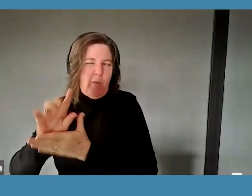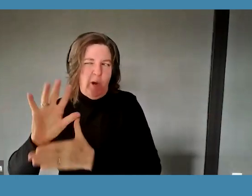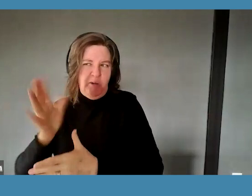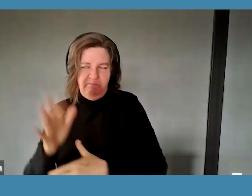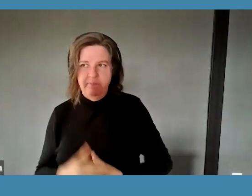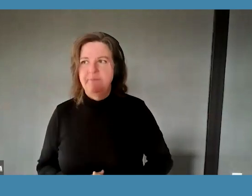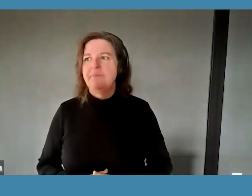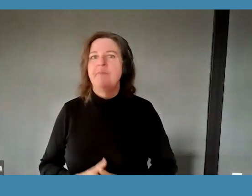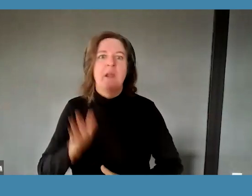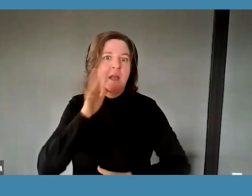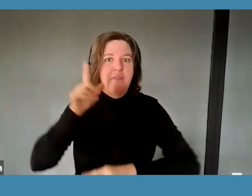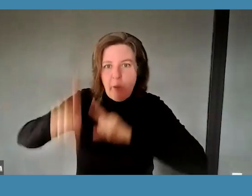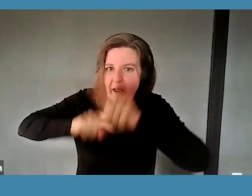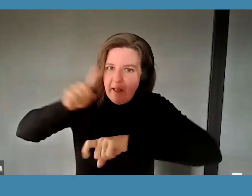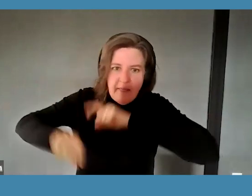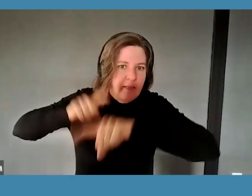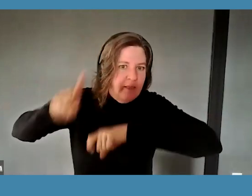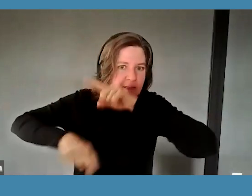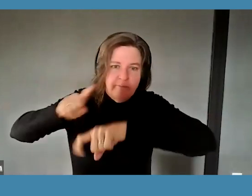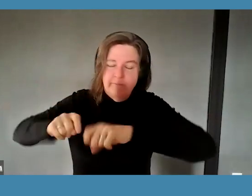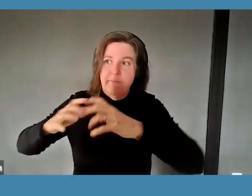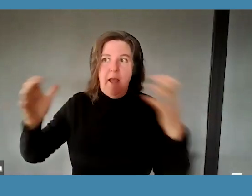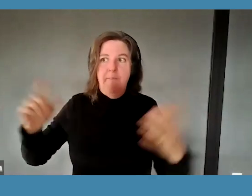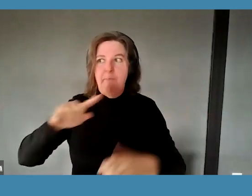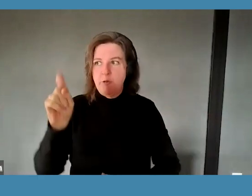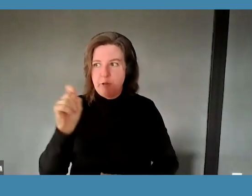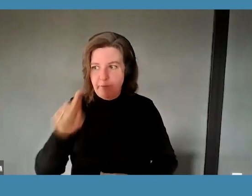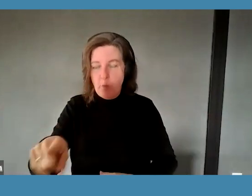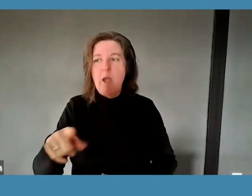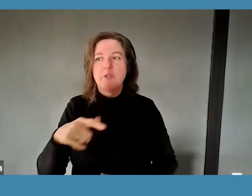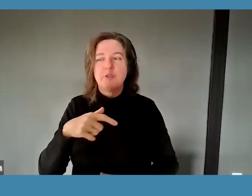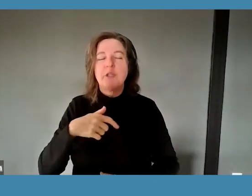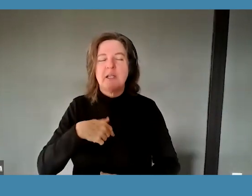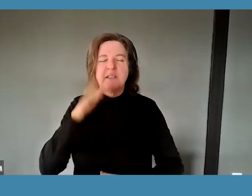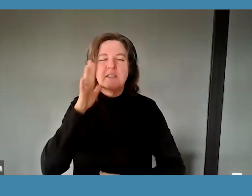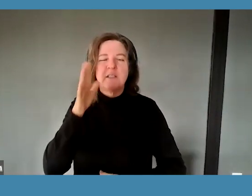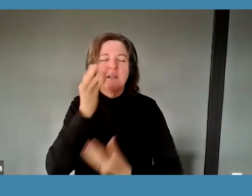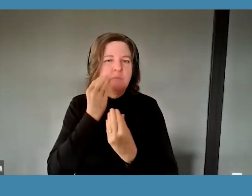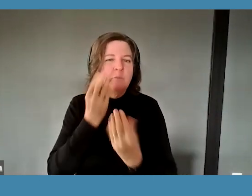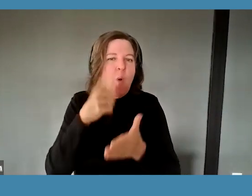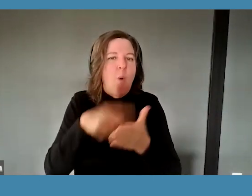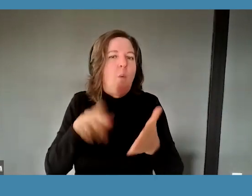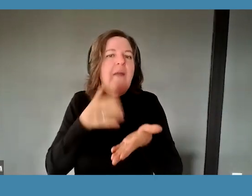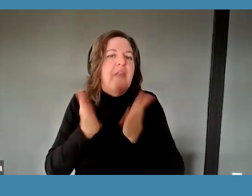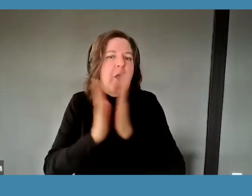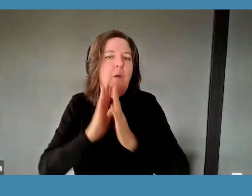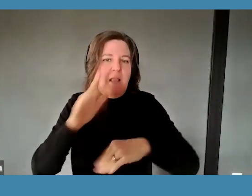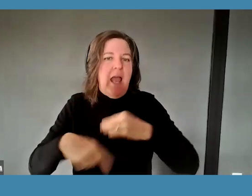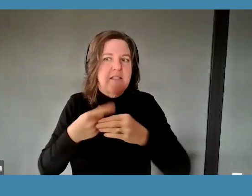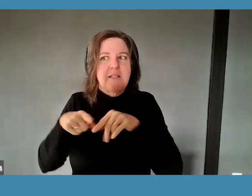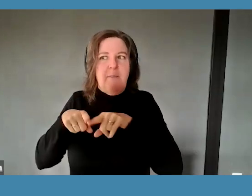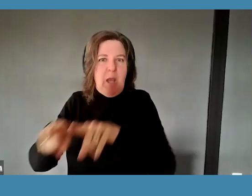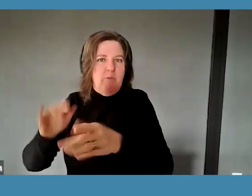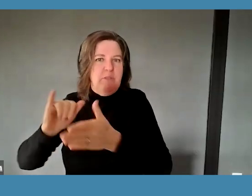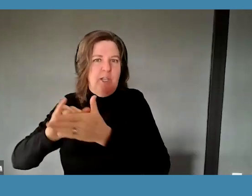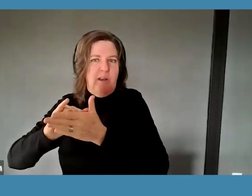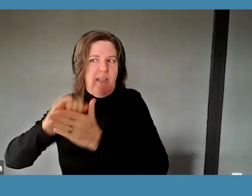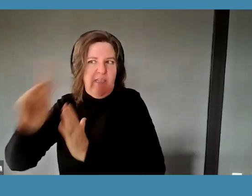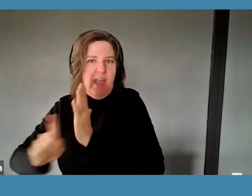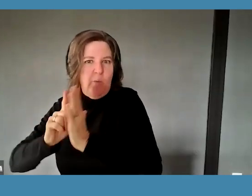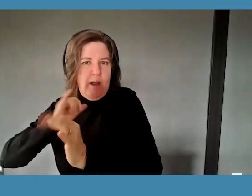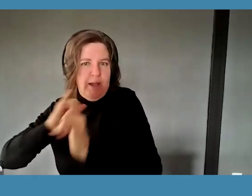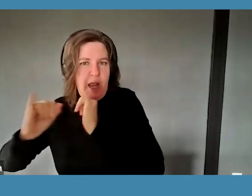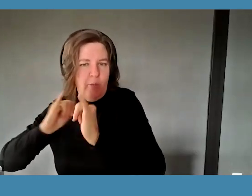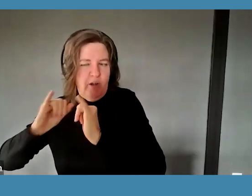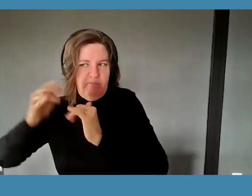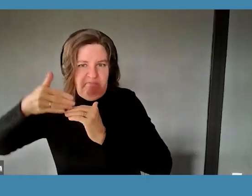questions, and I'll get to, kind of what they're going to be asking about in that hour on the next slide. But the purpose of the